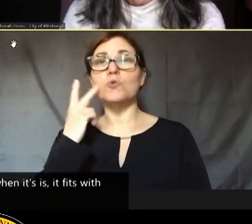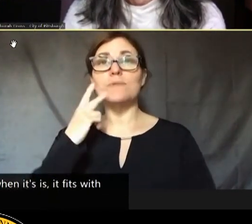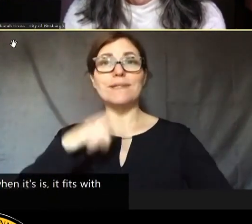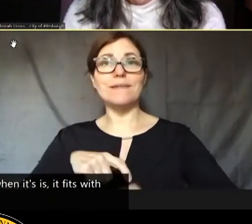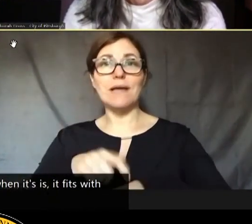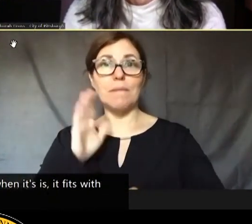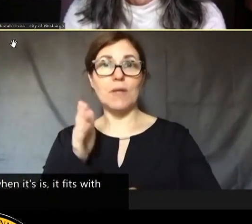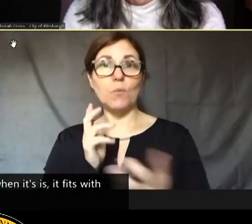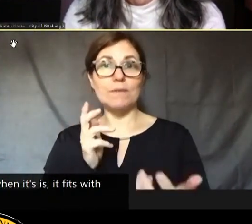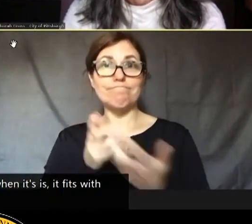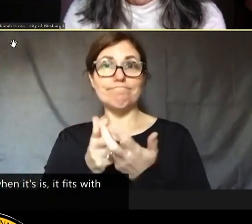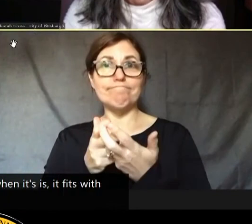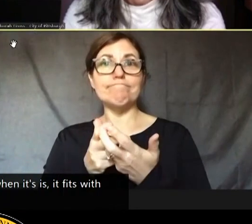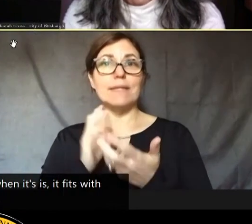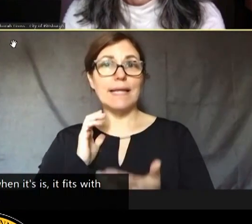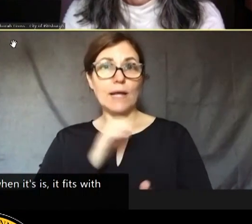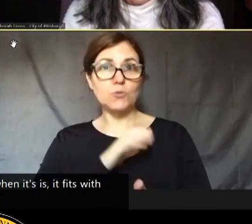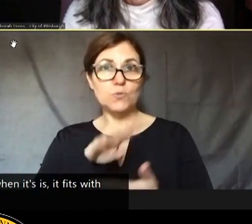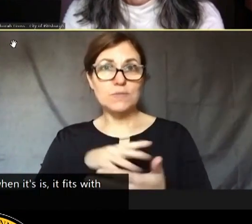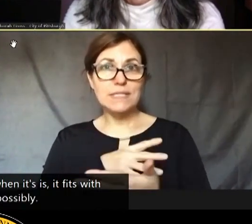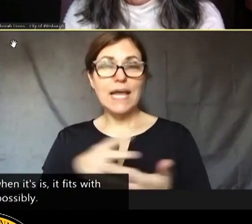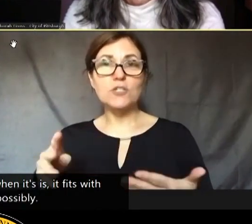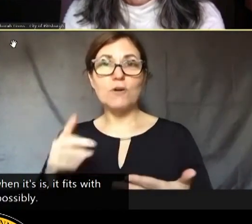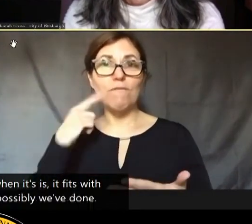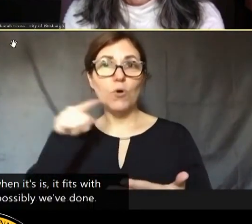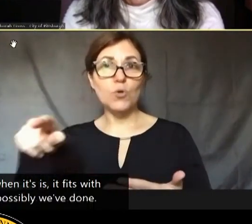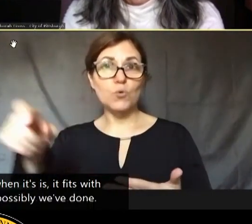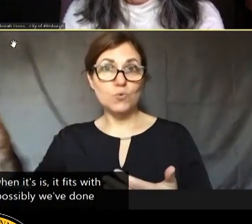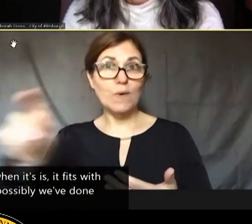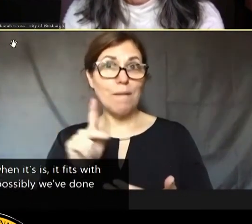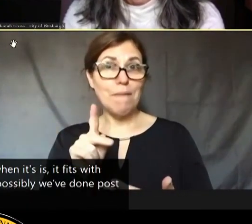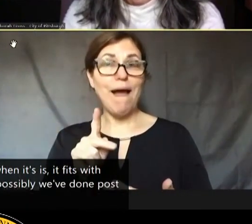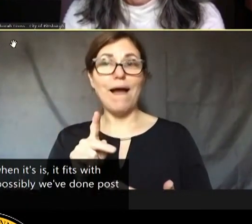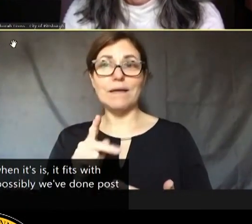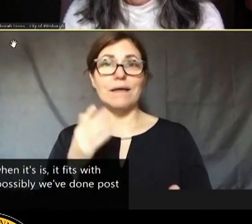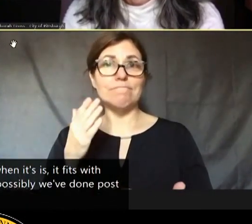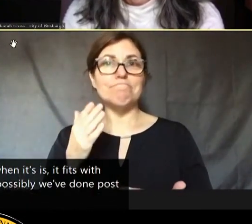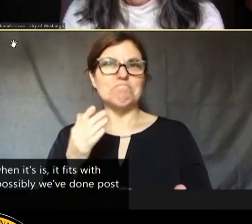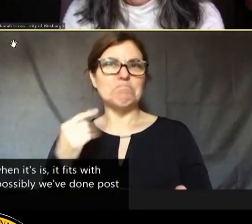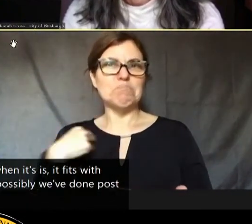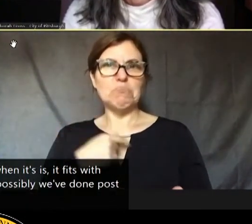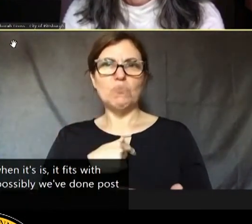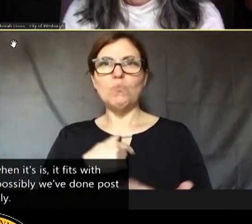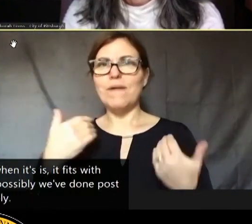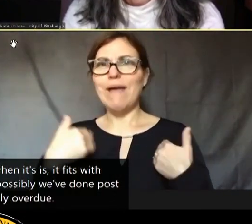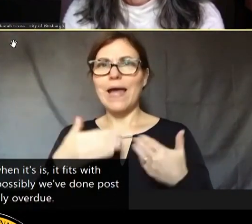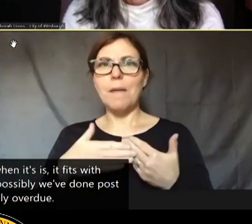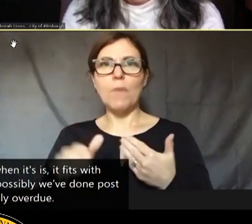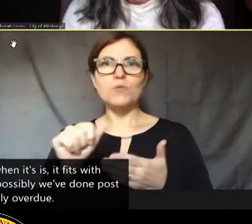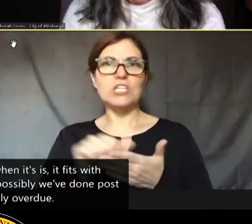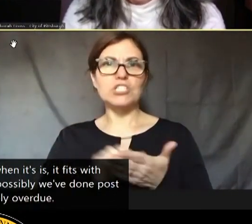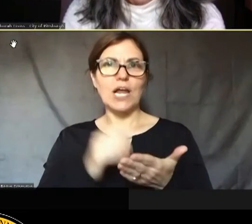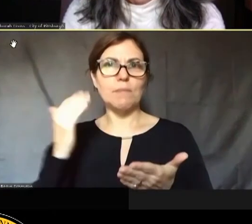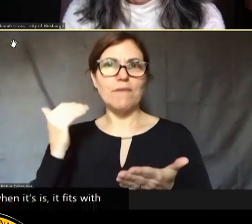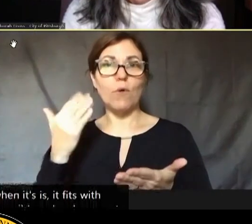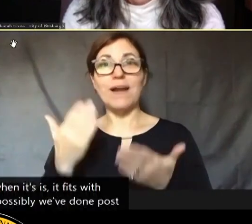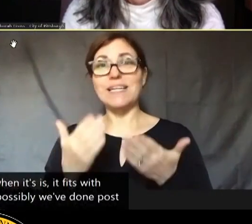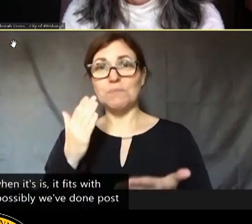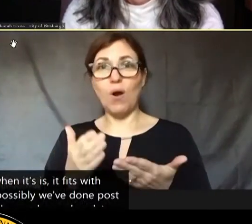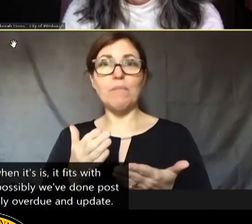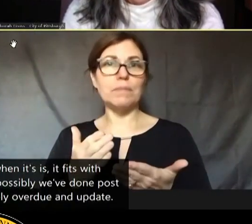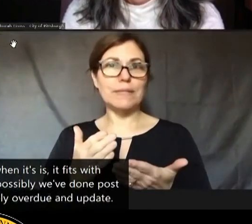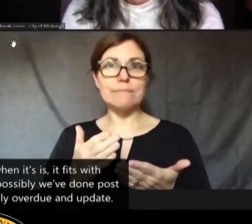schedule to bring you back. Possibly we've done post agendas before and it's probably overdue for an update.